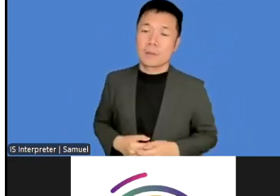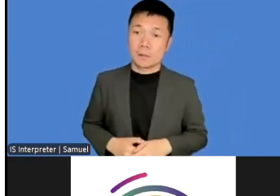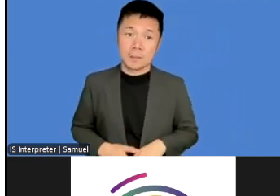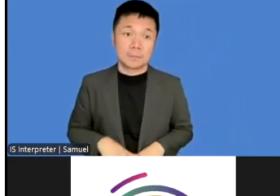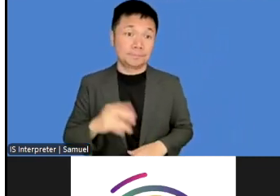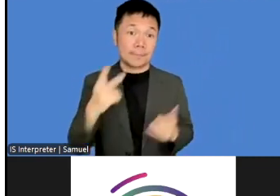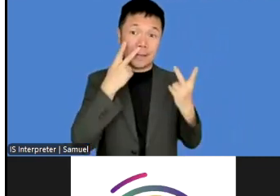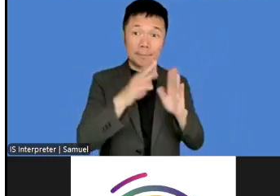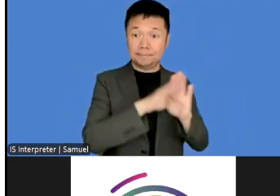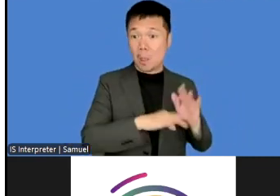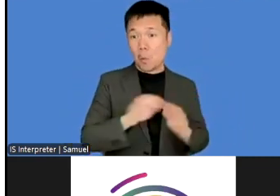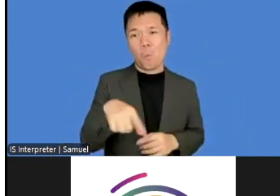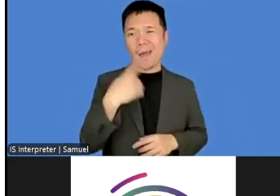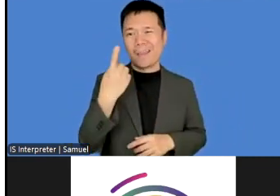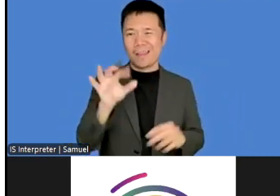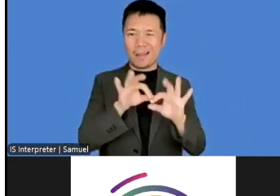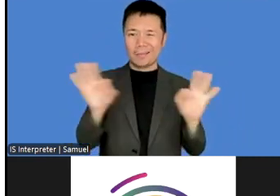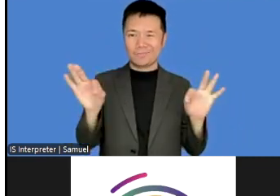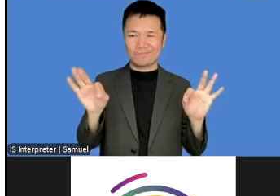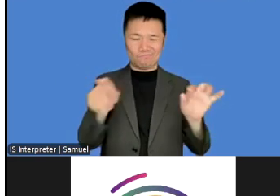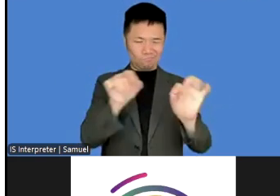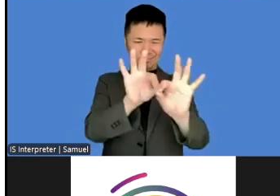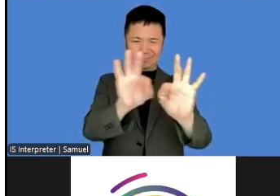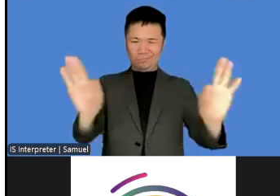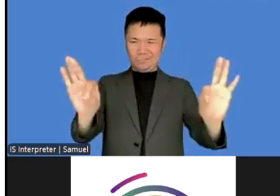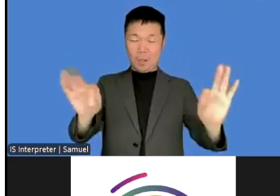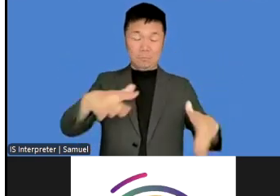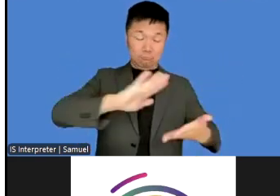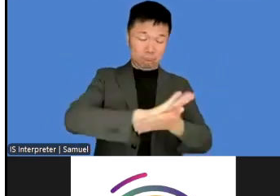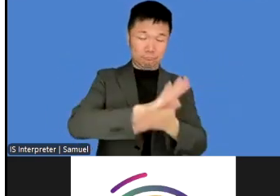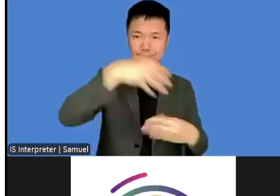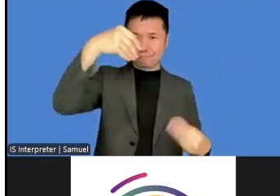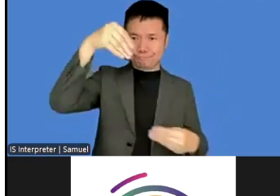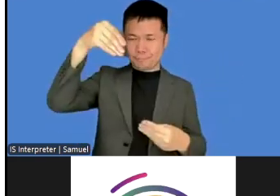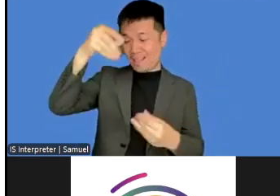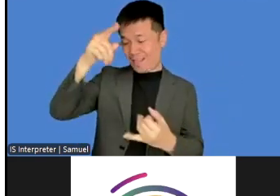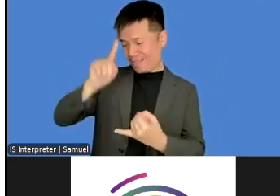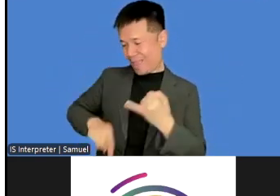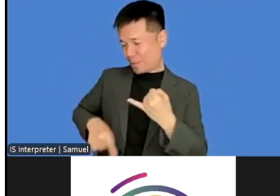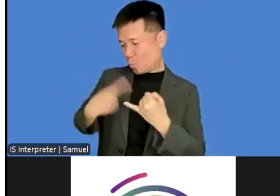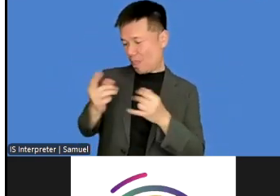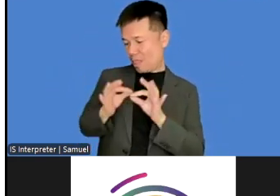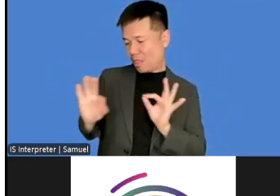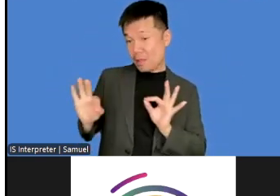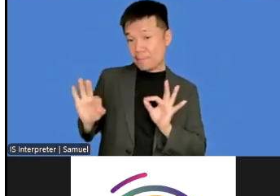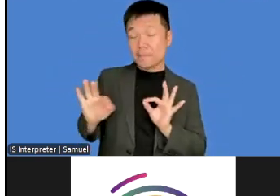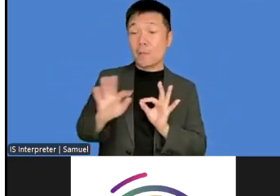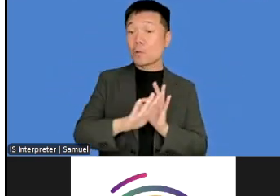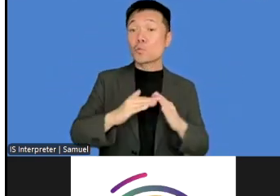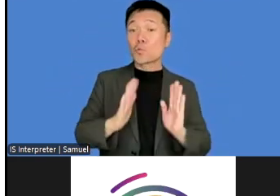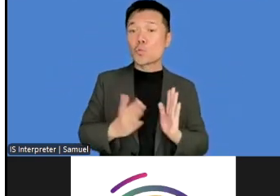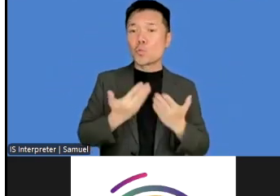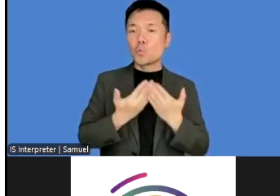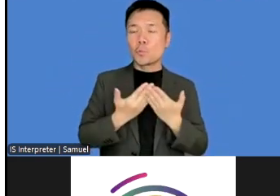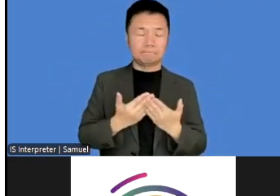a one-liner. So the directives were like a 7-page document, and there was a one-liner that said, arrange with schools to ensure that teaching